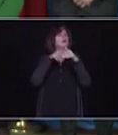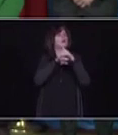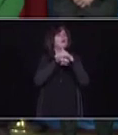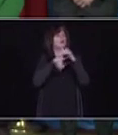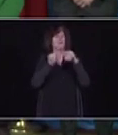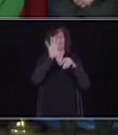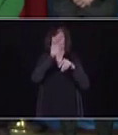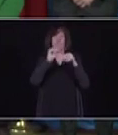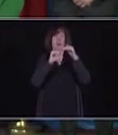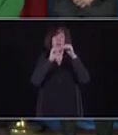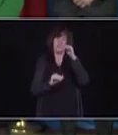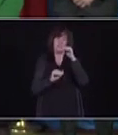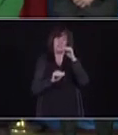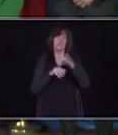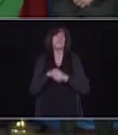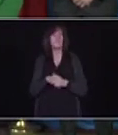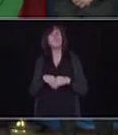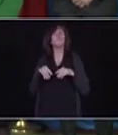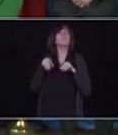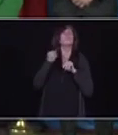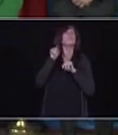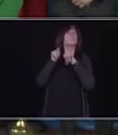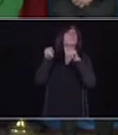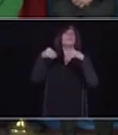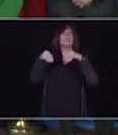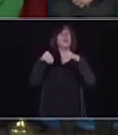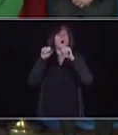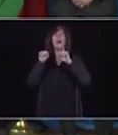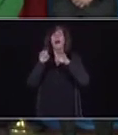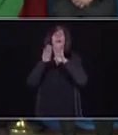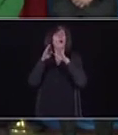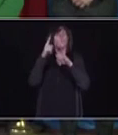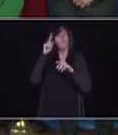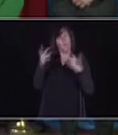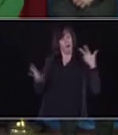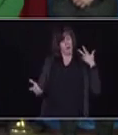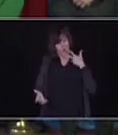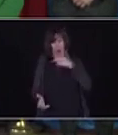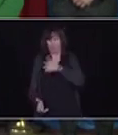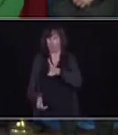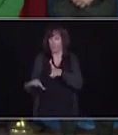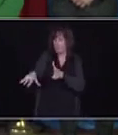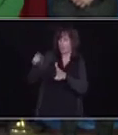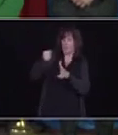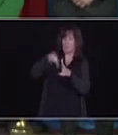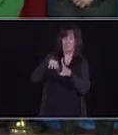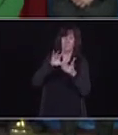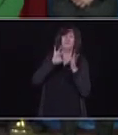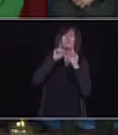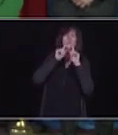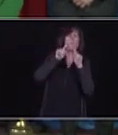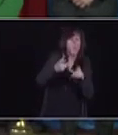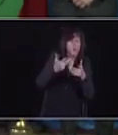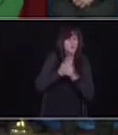and deliveries only. The restrictions will be made in place for a period of 14 days in Northern